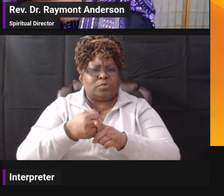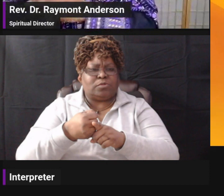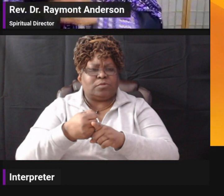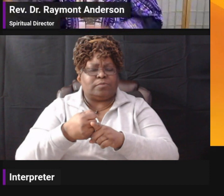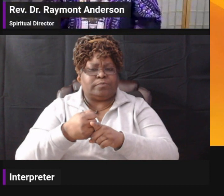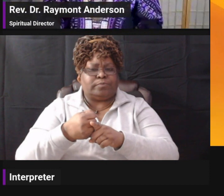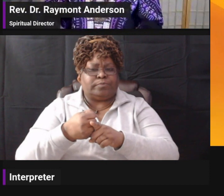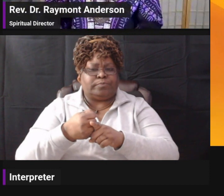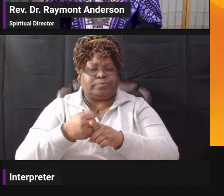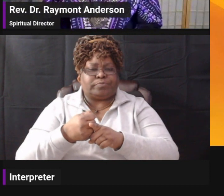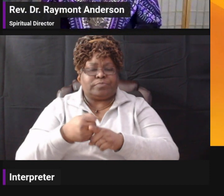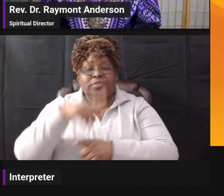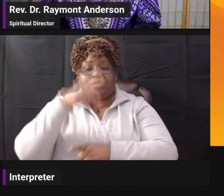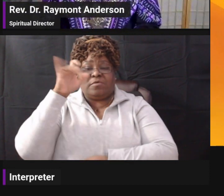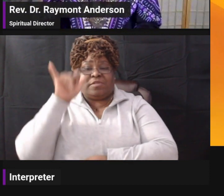abuses.